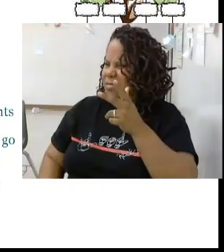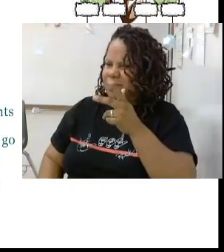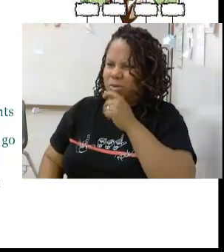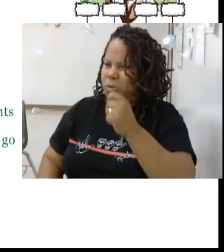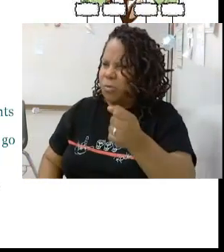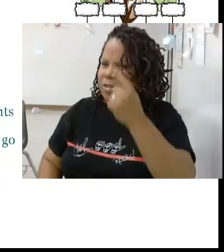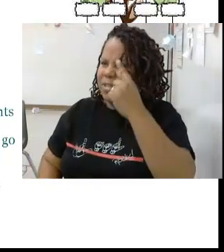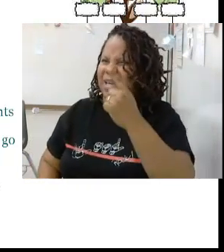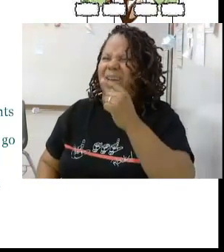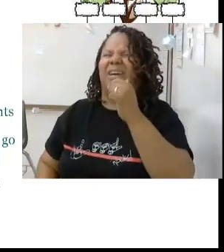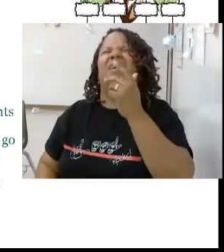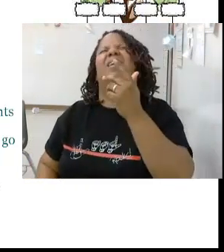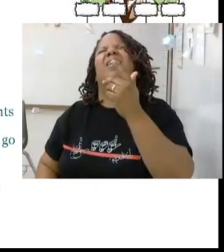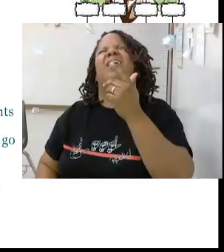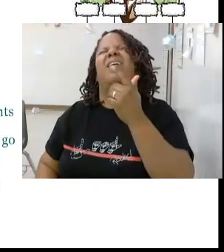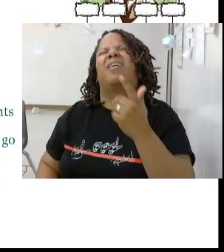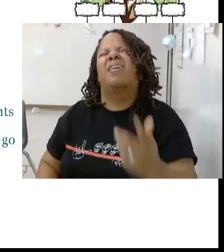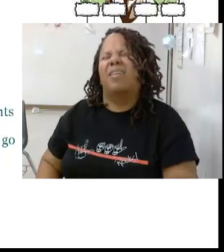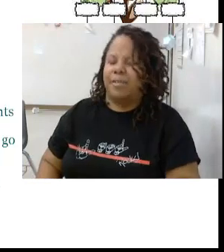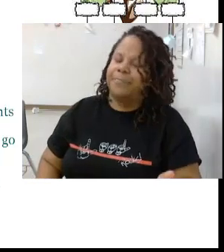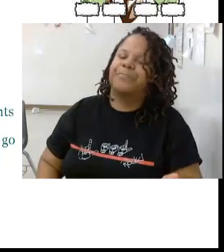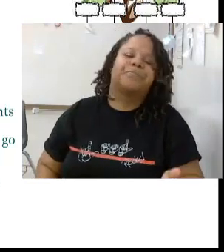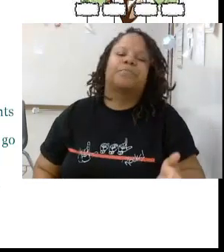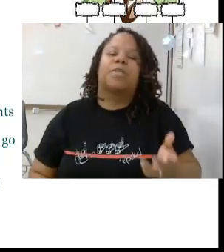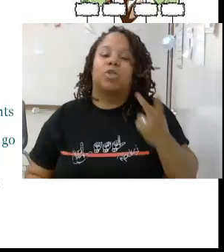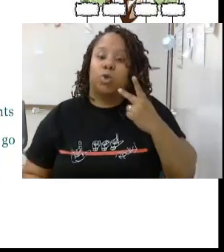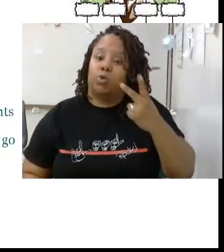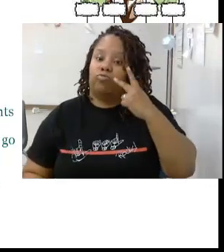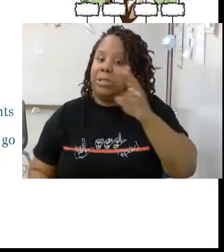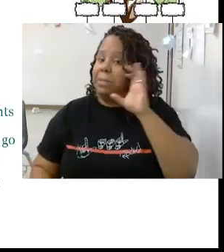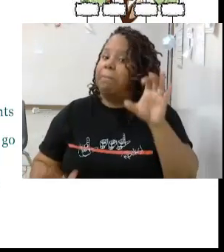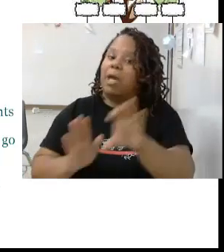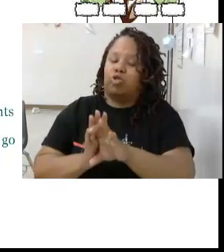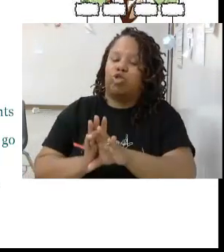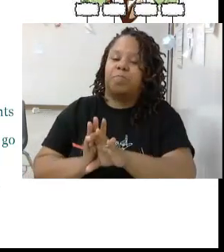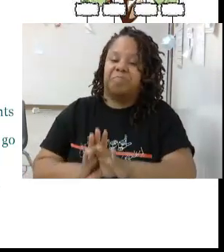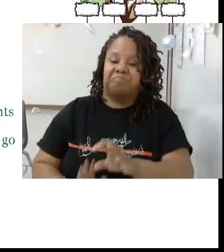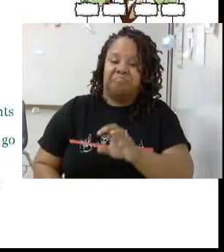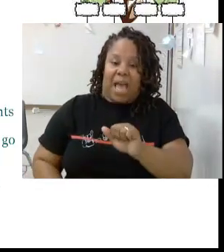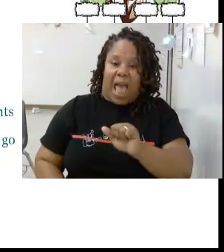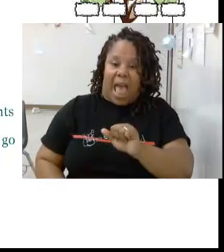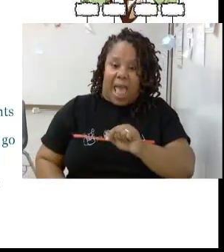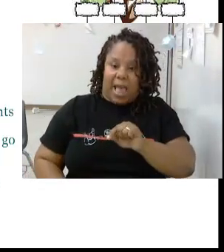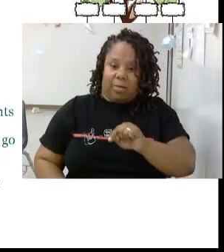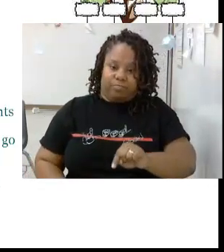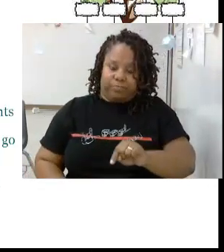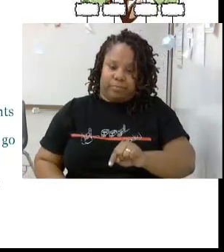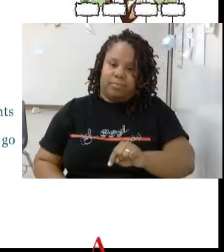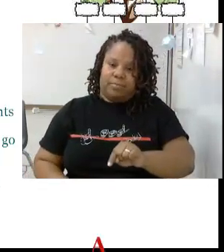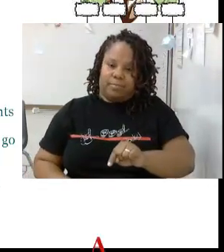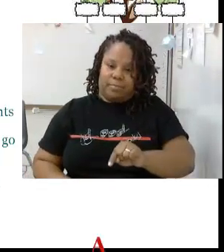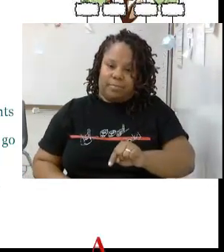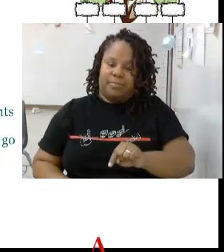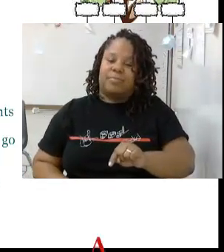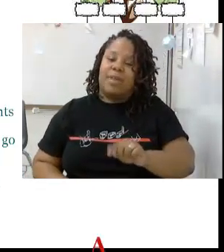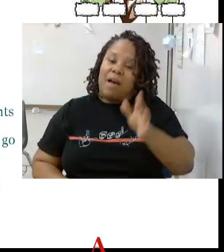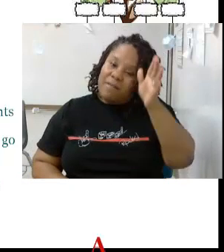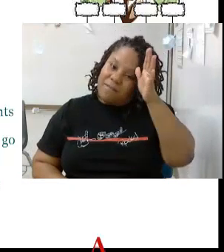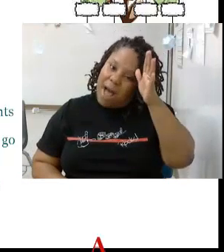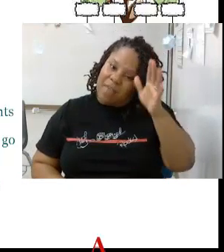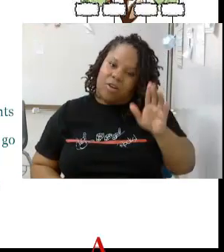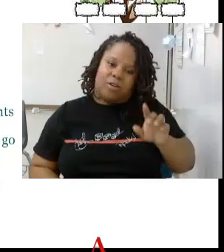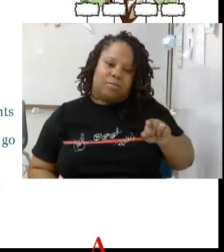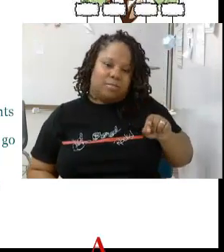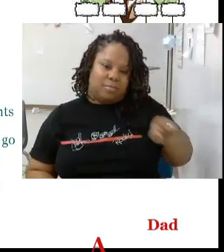huge signing space and it's confusing. The diagram, as you can see, sets up point A in the middle, and then the